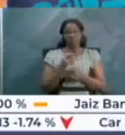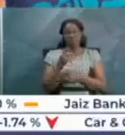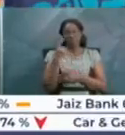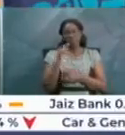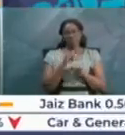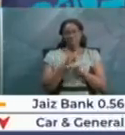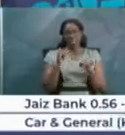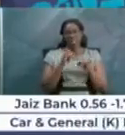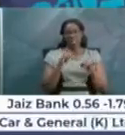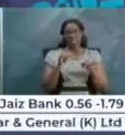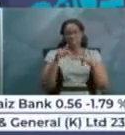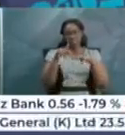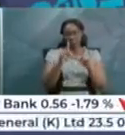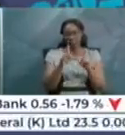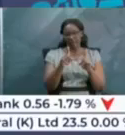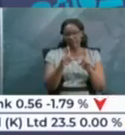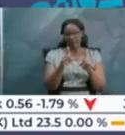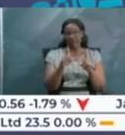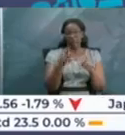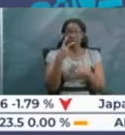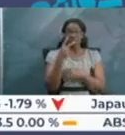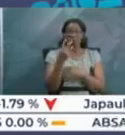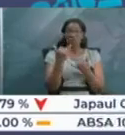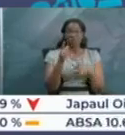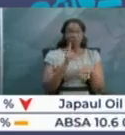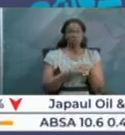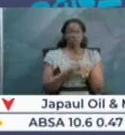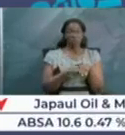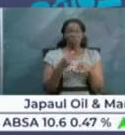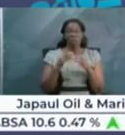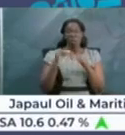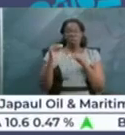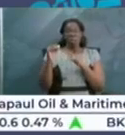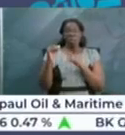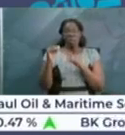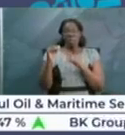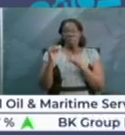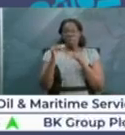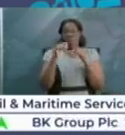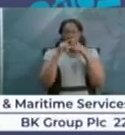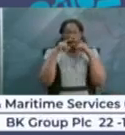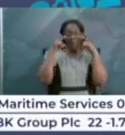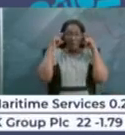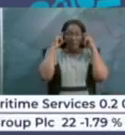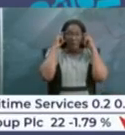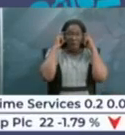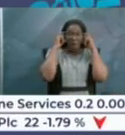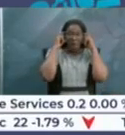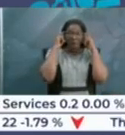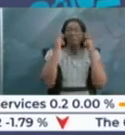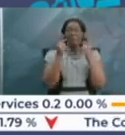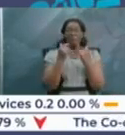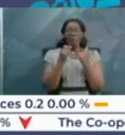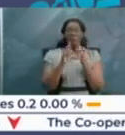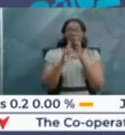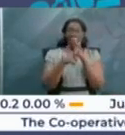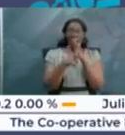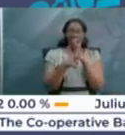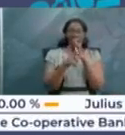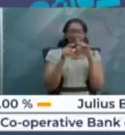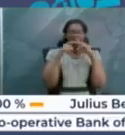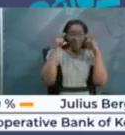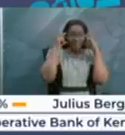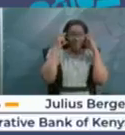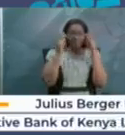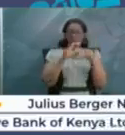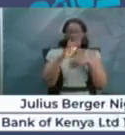section. I mean, you can see the season right now as it is. We are going into masks. Where's my mask? Anyway, I can get to that later. Masks. I